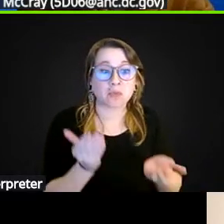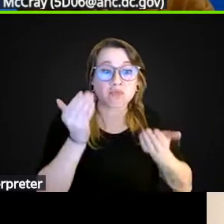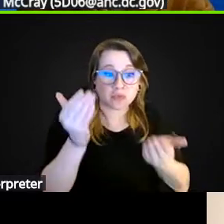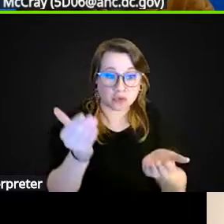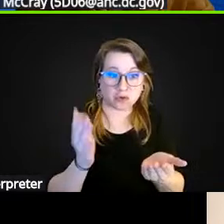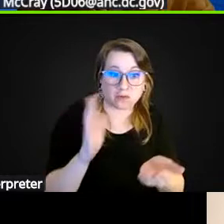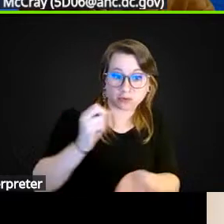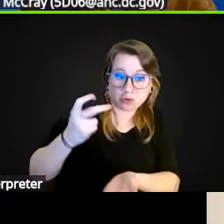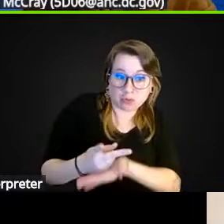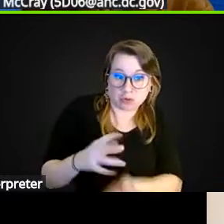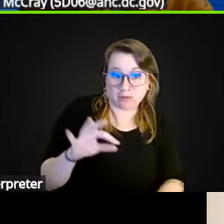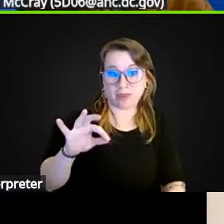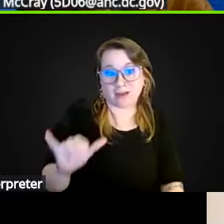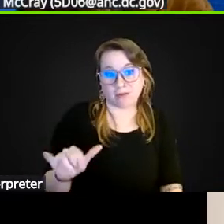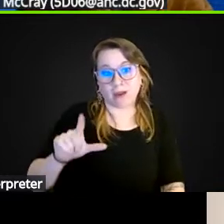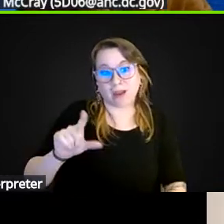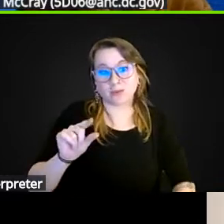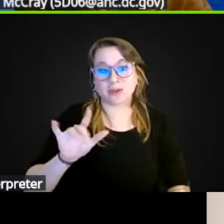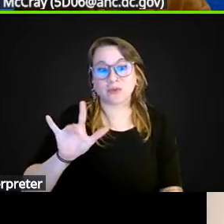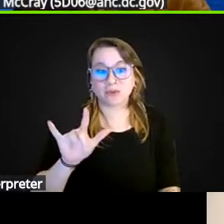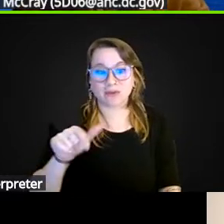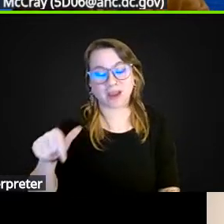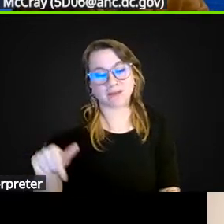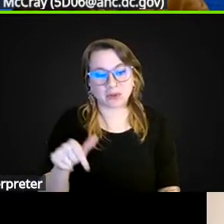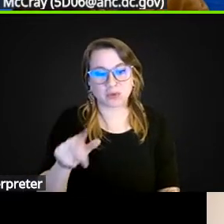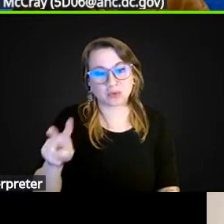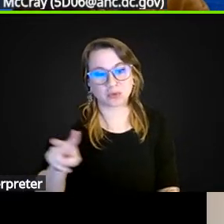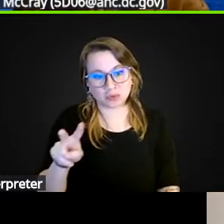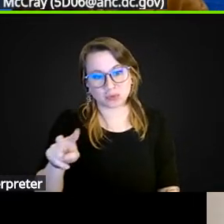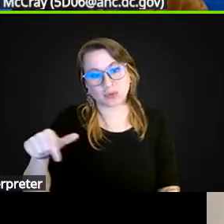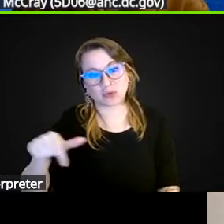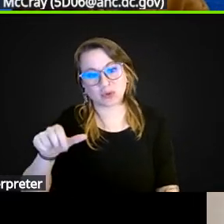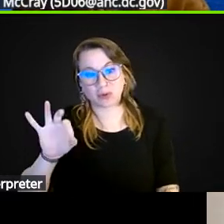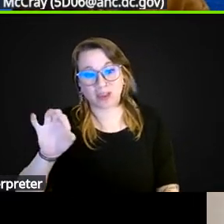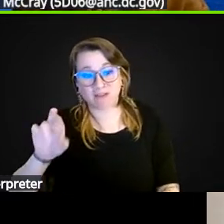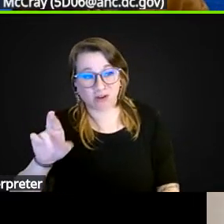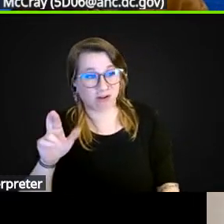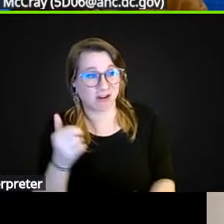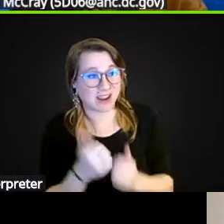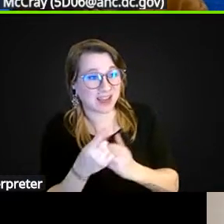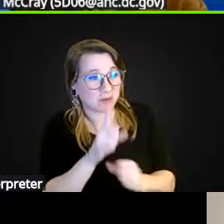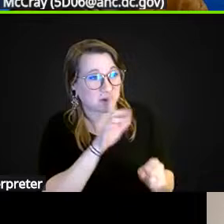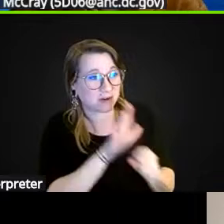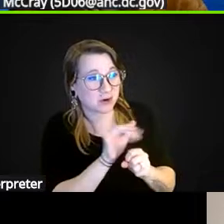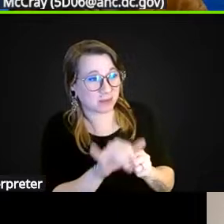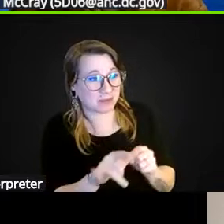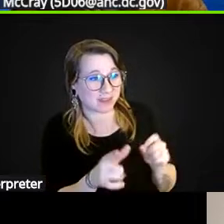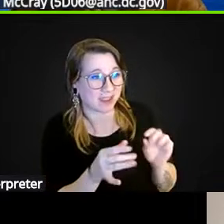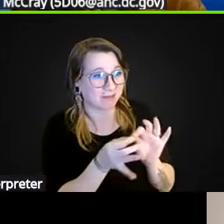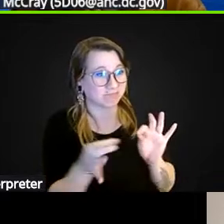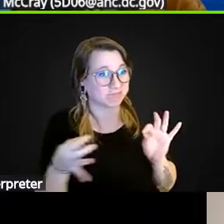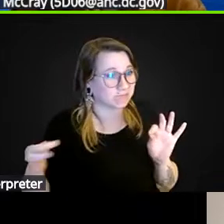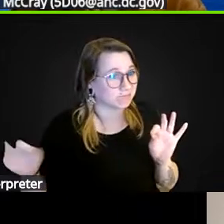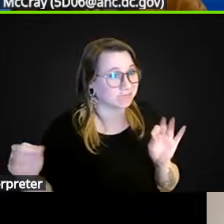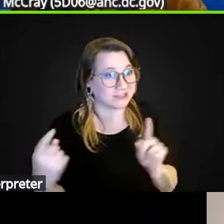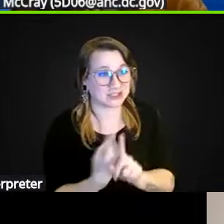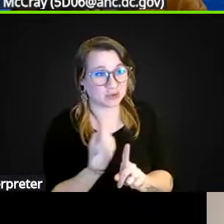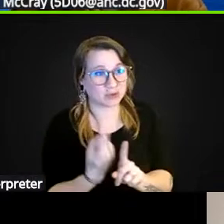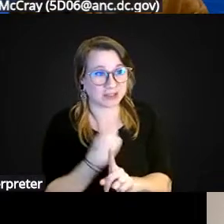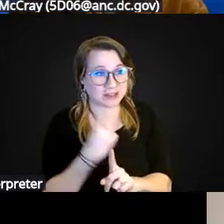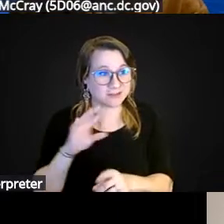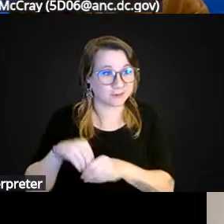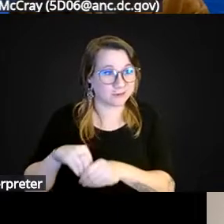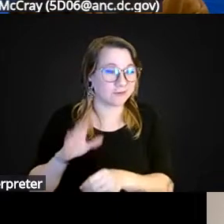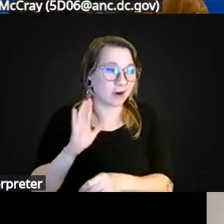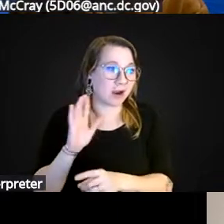anyone confirm if that is correct, just to make sure we specifically lay that out in our meeting minutes?